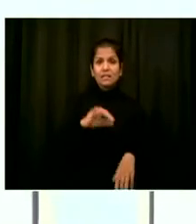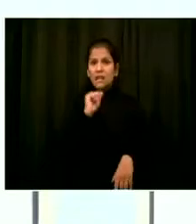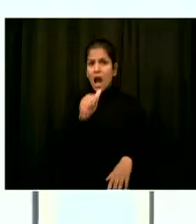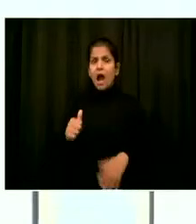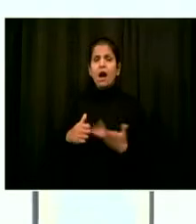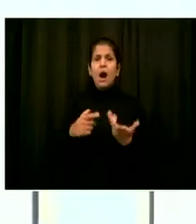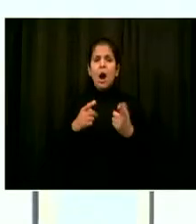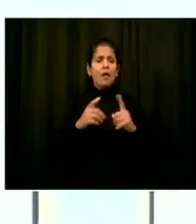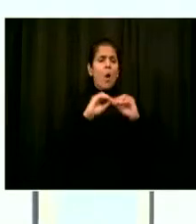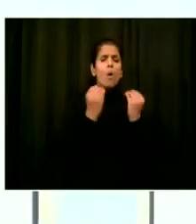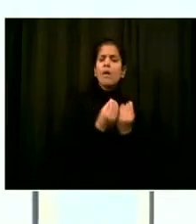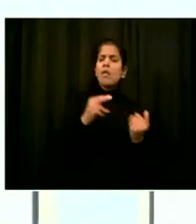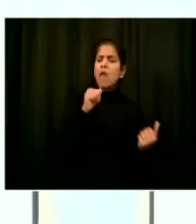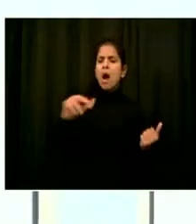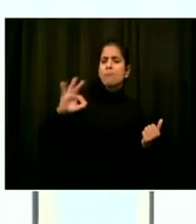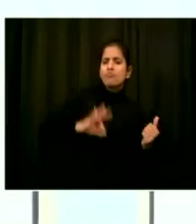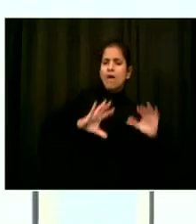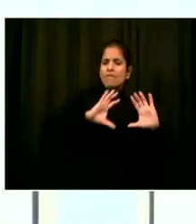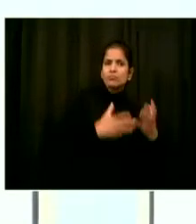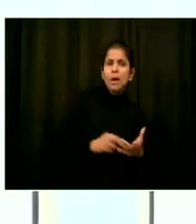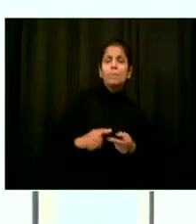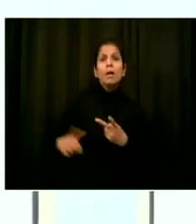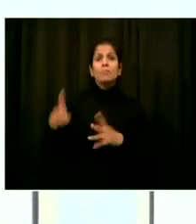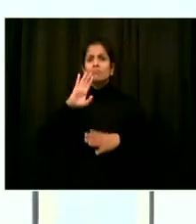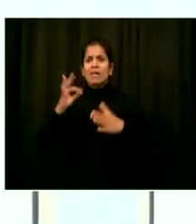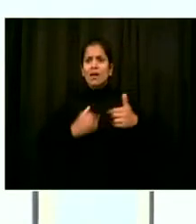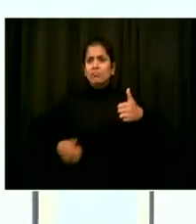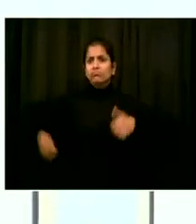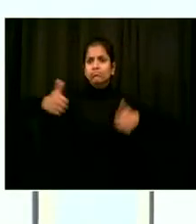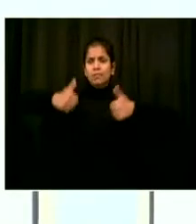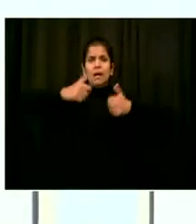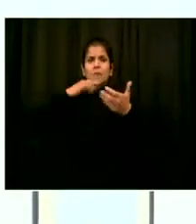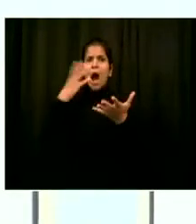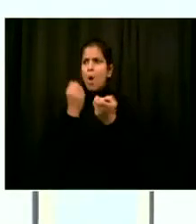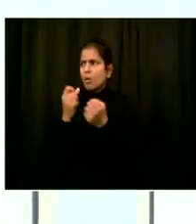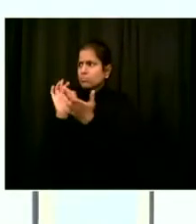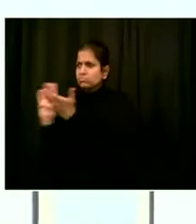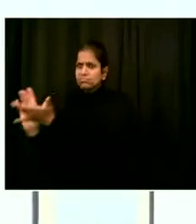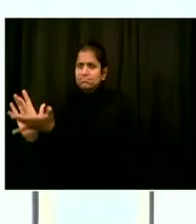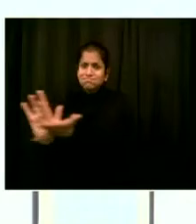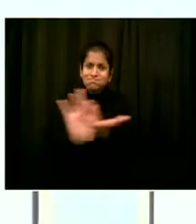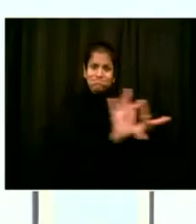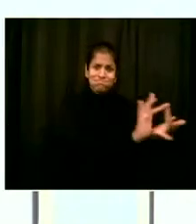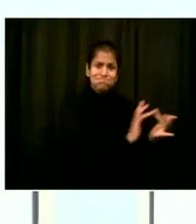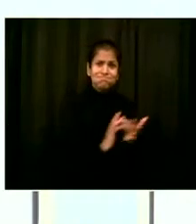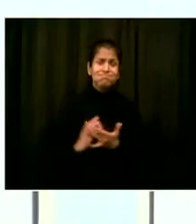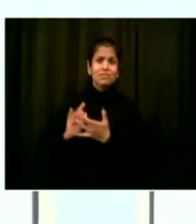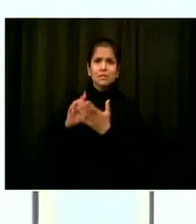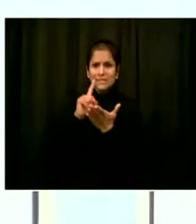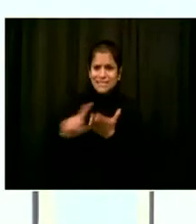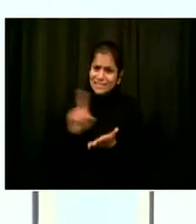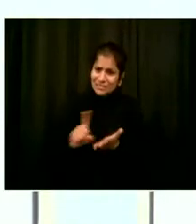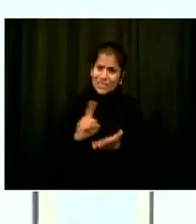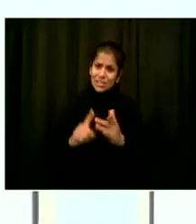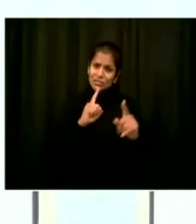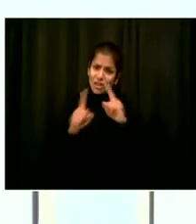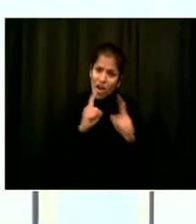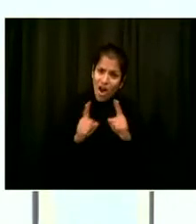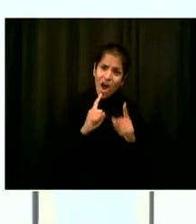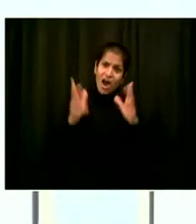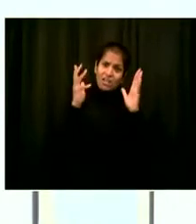at least a weekly Cadence and sometimes even more frequently um but with that said certainly you know if um if there